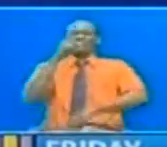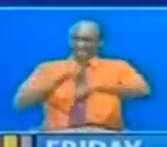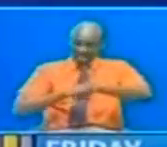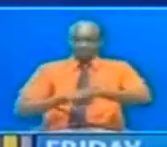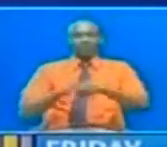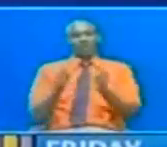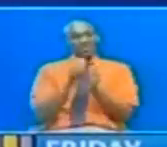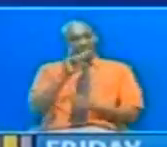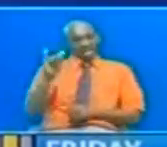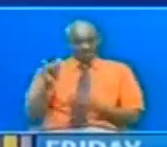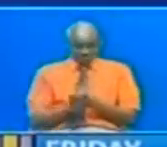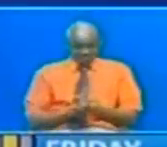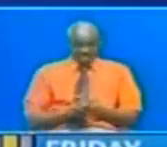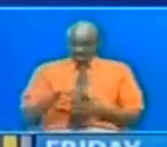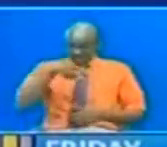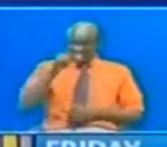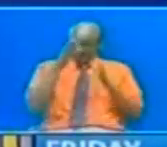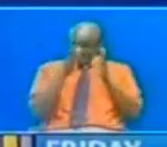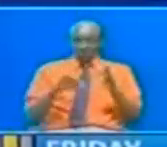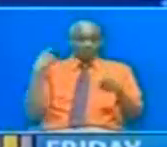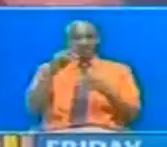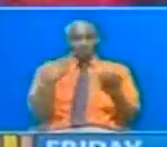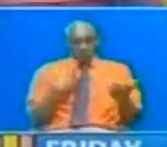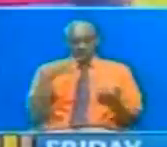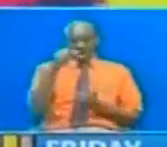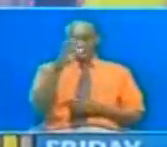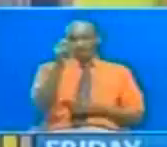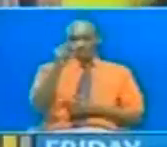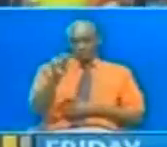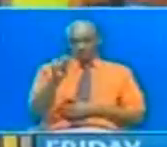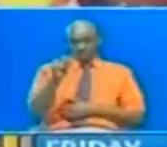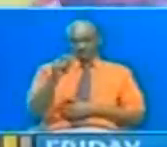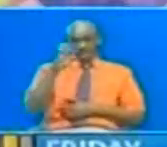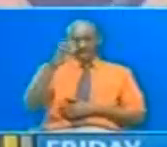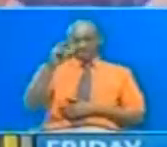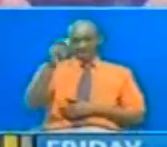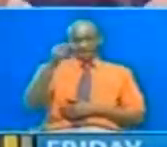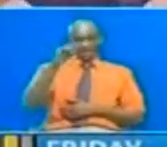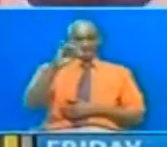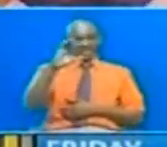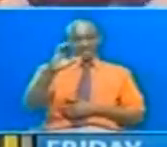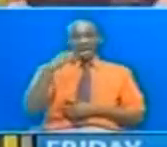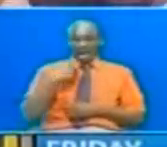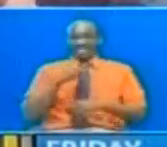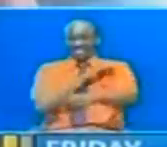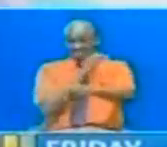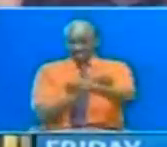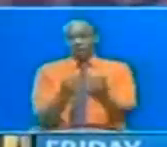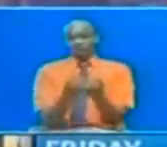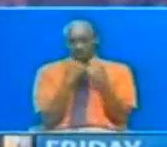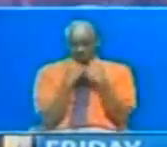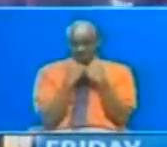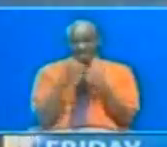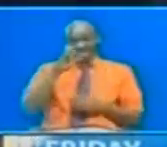in a row. Toure beat off the challenge of Gabon striker Pierre-Emerick Aubameyang and Nigeria goalkeeper Vincent